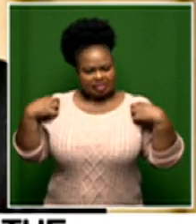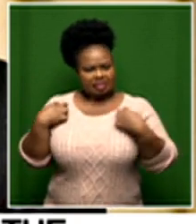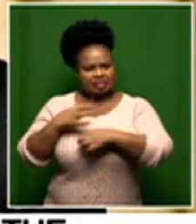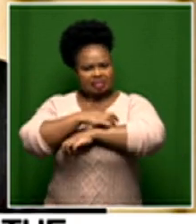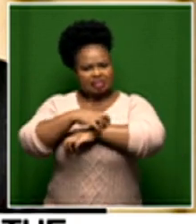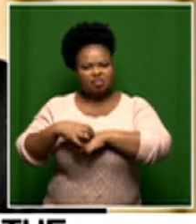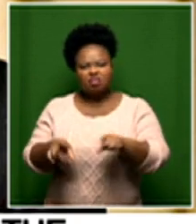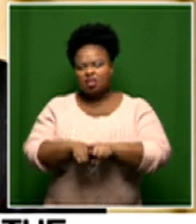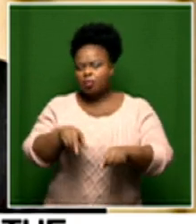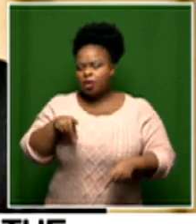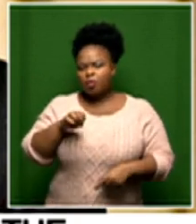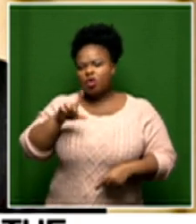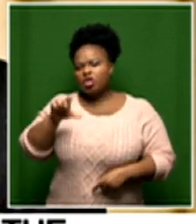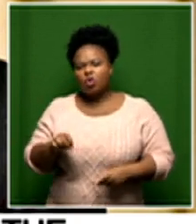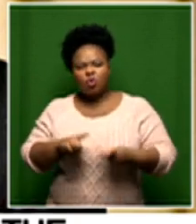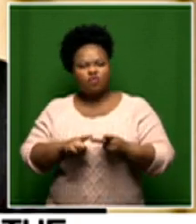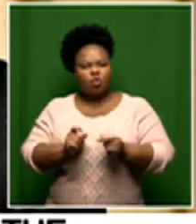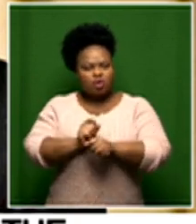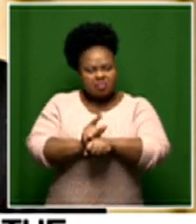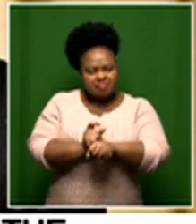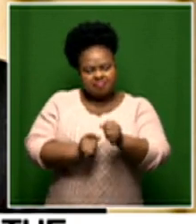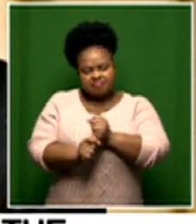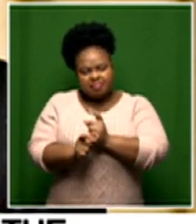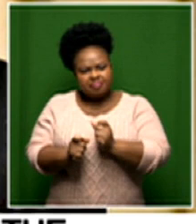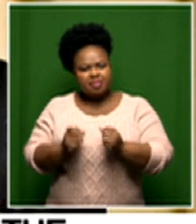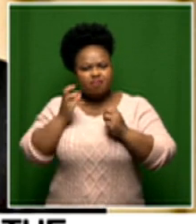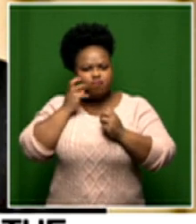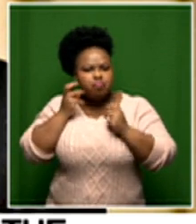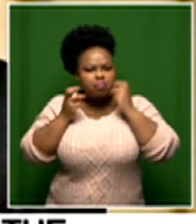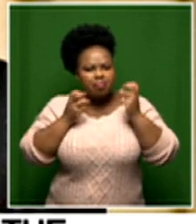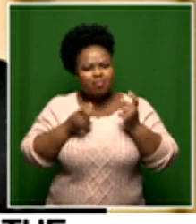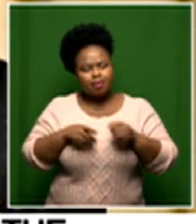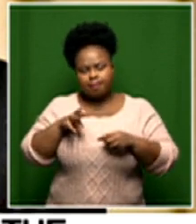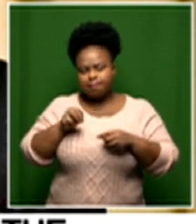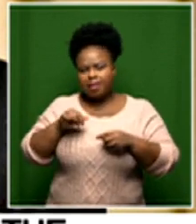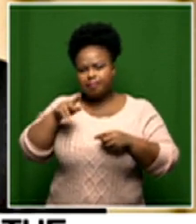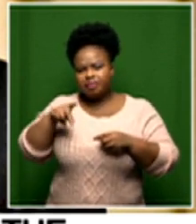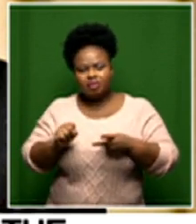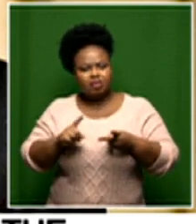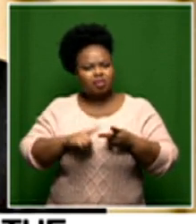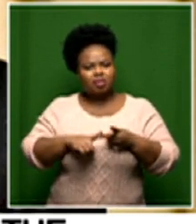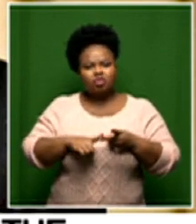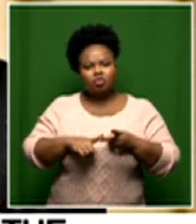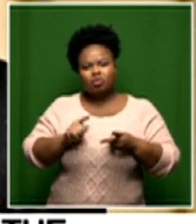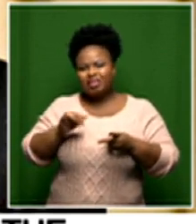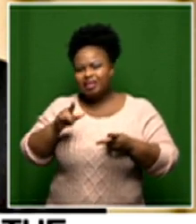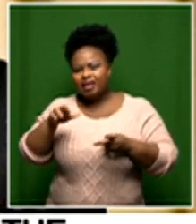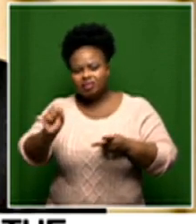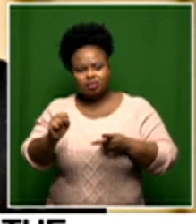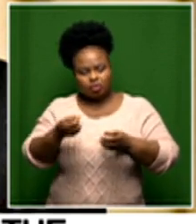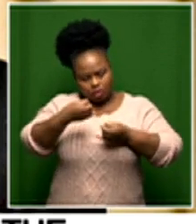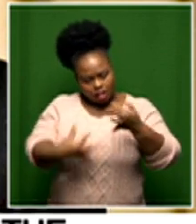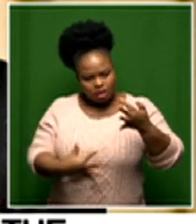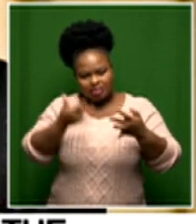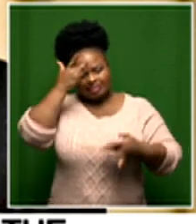of polio, smallpox, and mumps, and tetanus, and so on, these are diseases